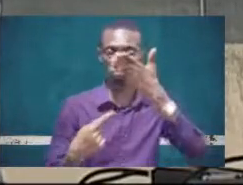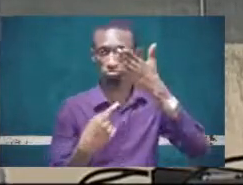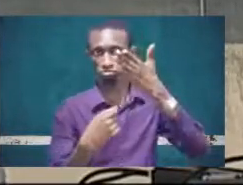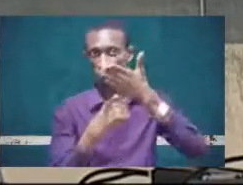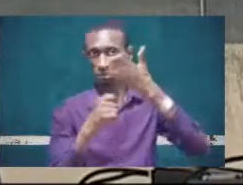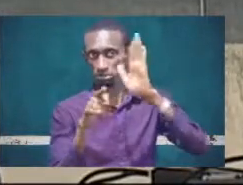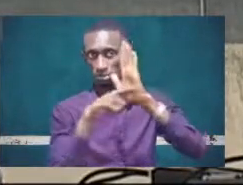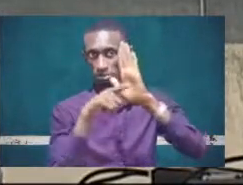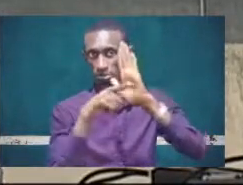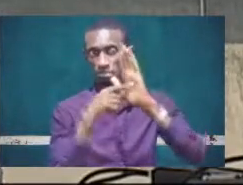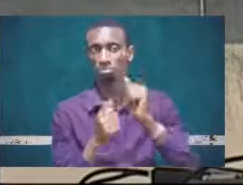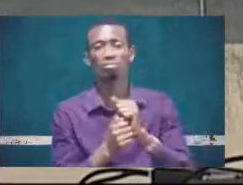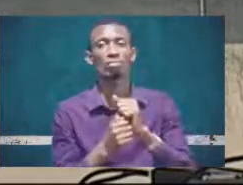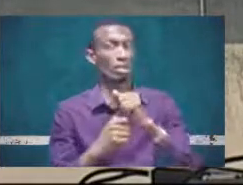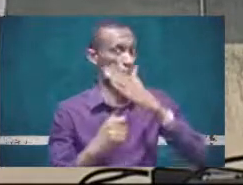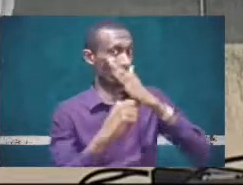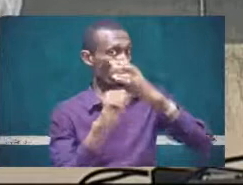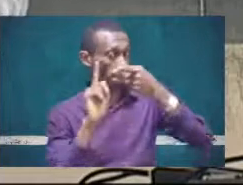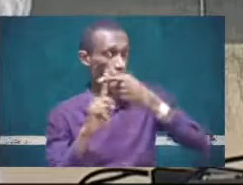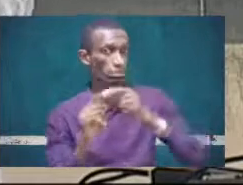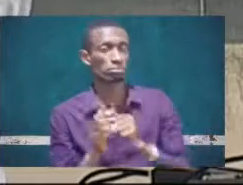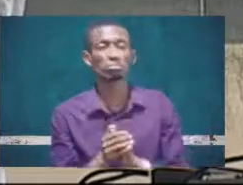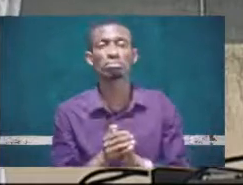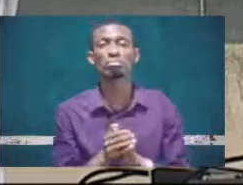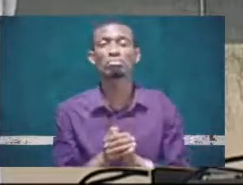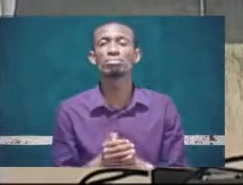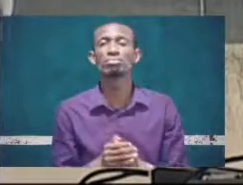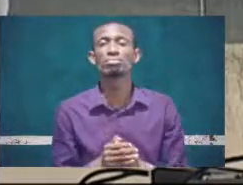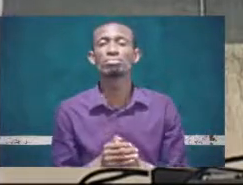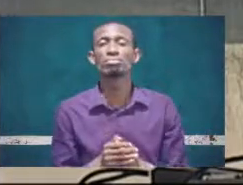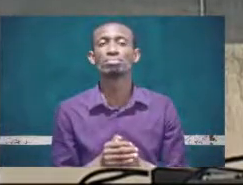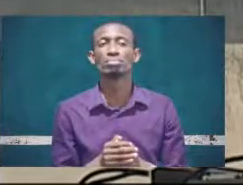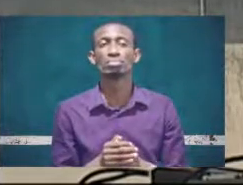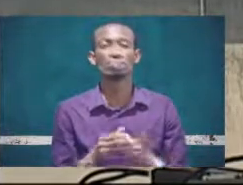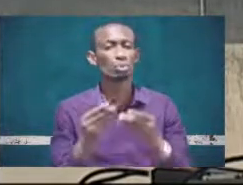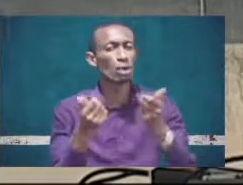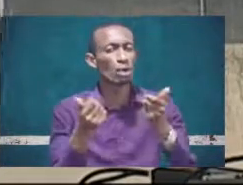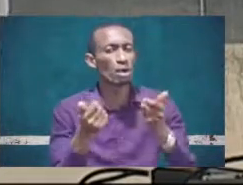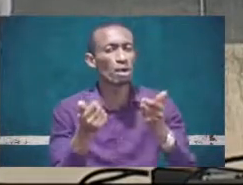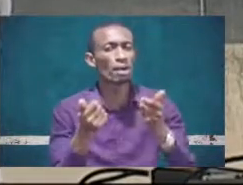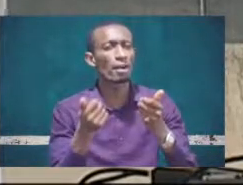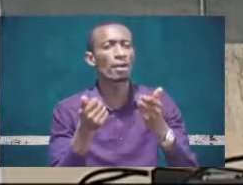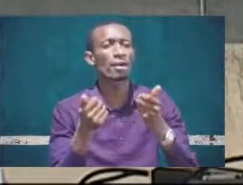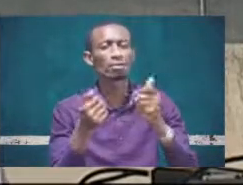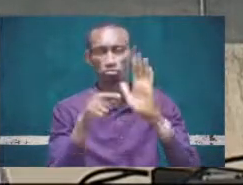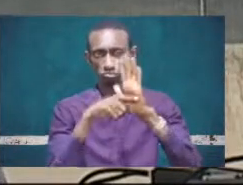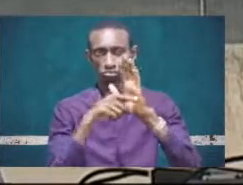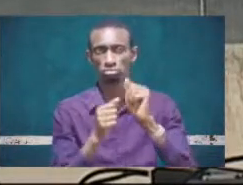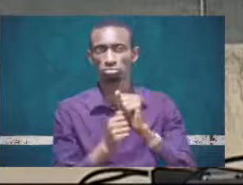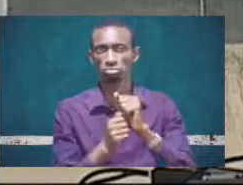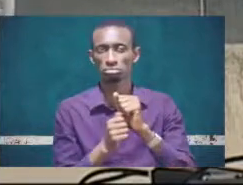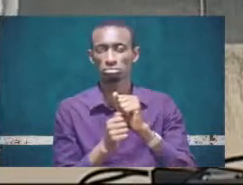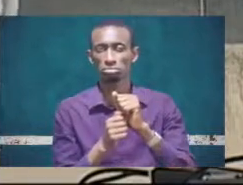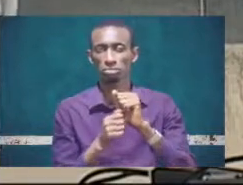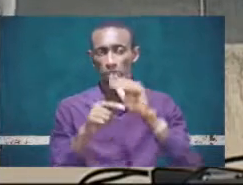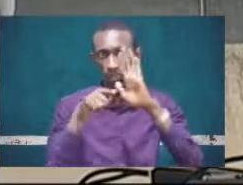sign and a positive sign. The product is negative. So a negative sign, with a negative sign,